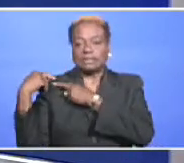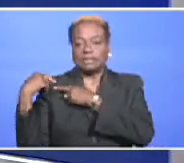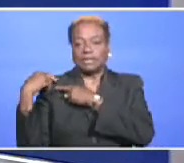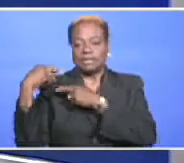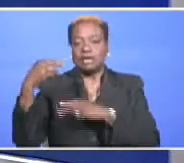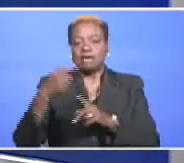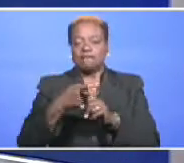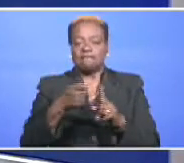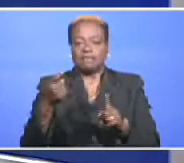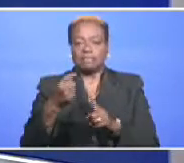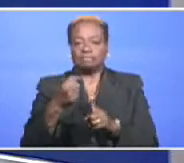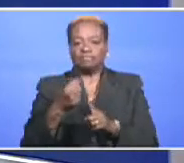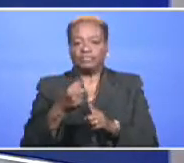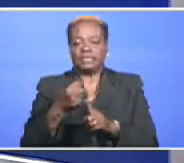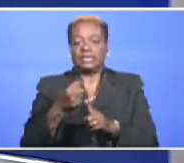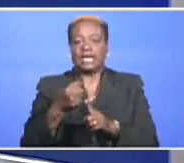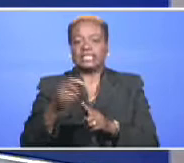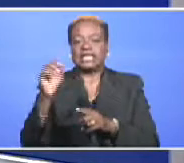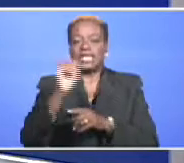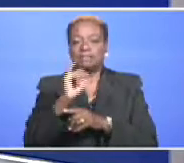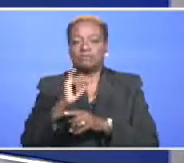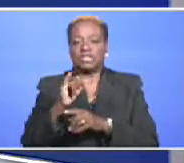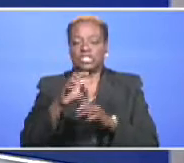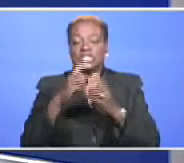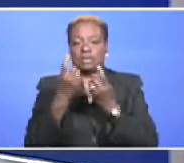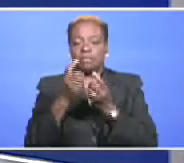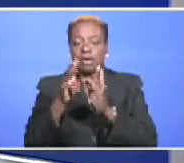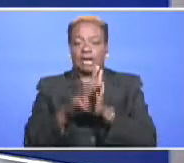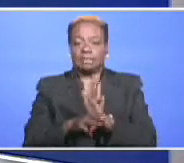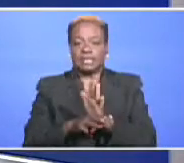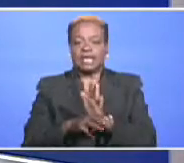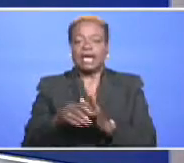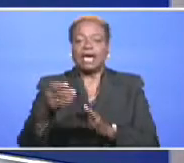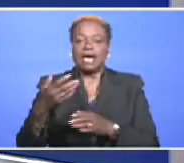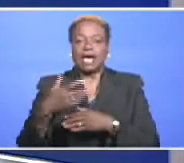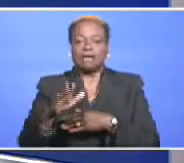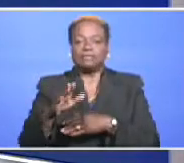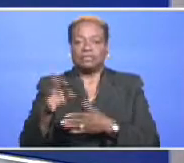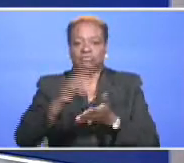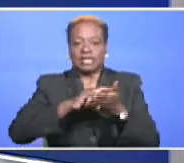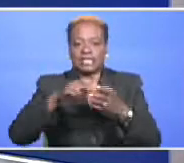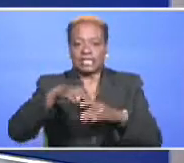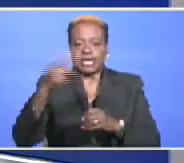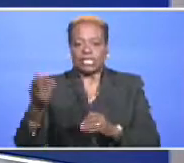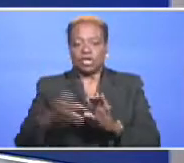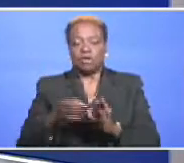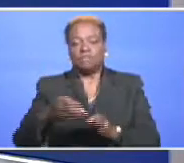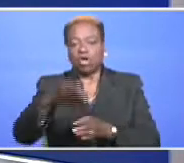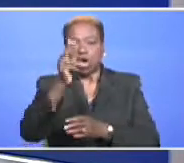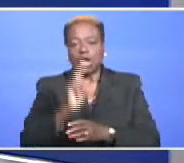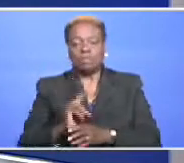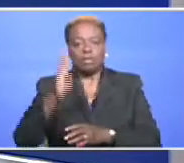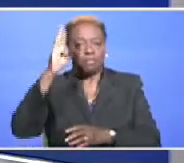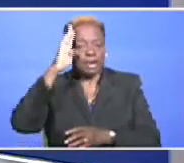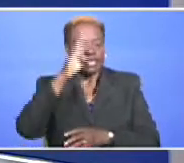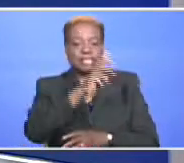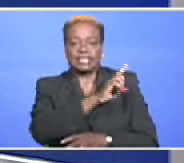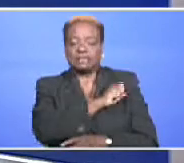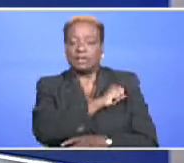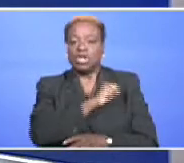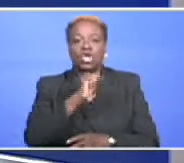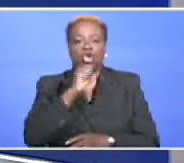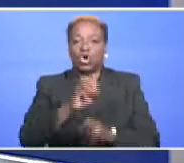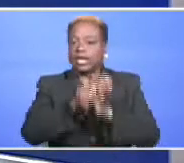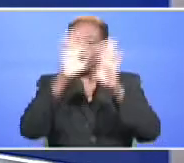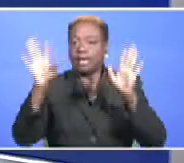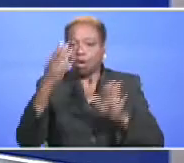and Industry and the Immigration Department following the resignation of Brent Symonette. While it's not clear why Mr. Symonette resigned,